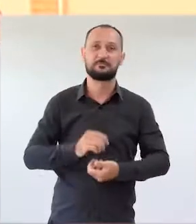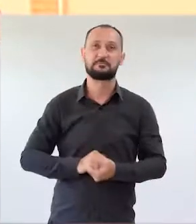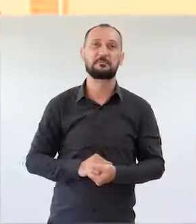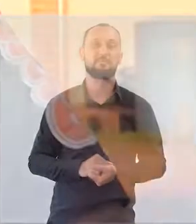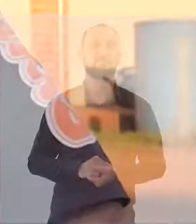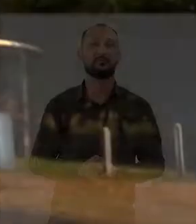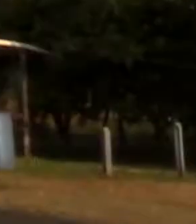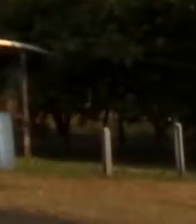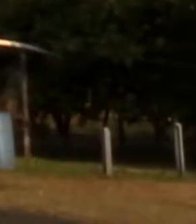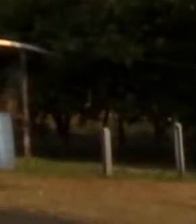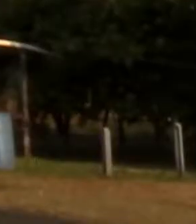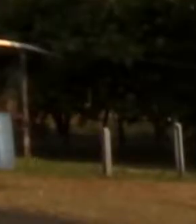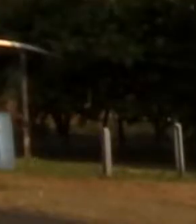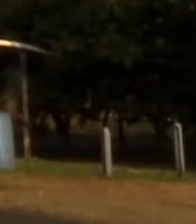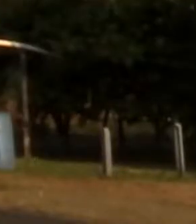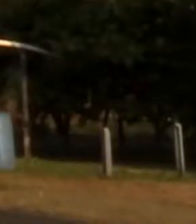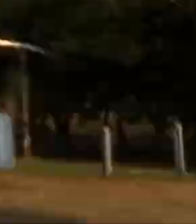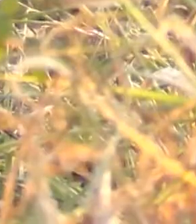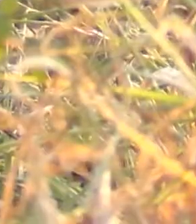sabe? Adoraram.